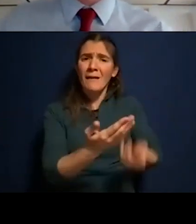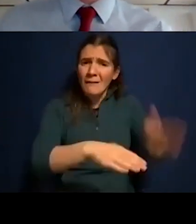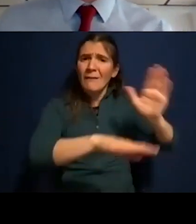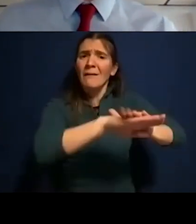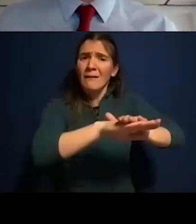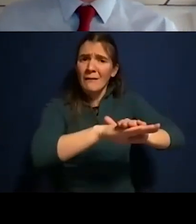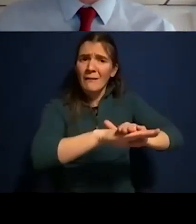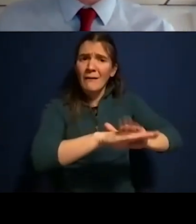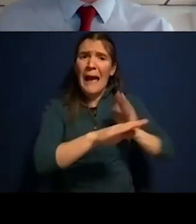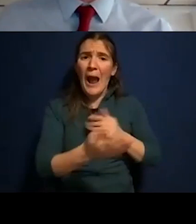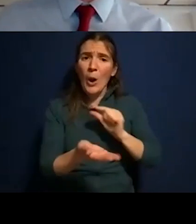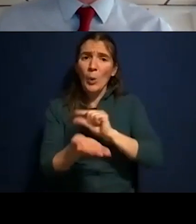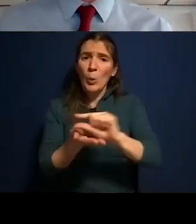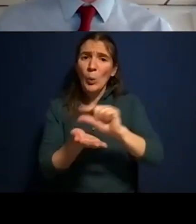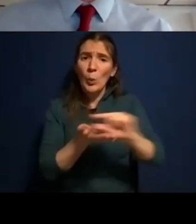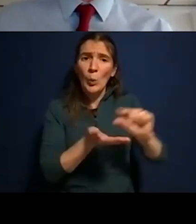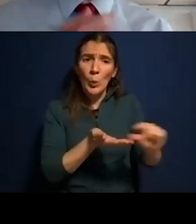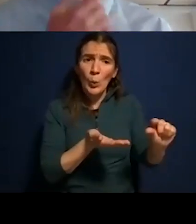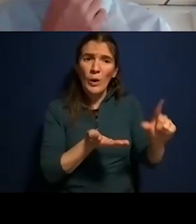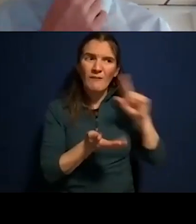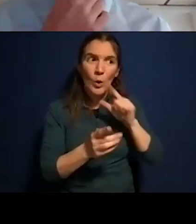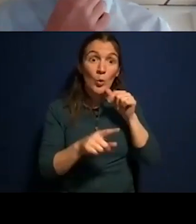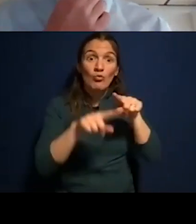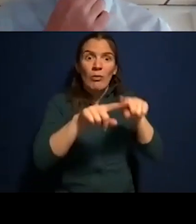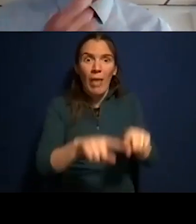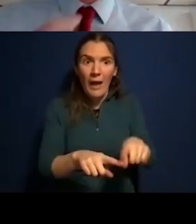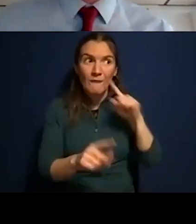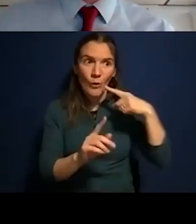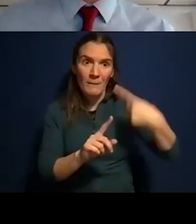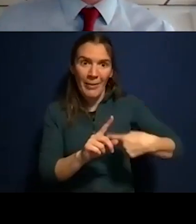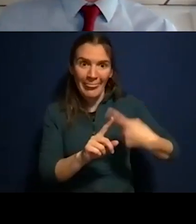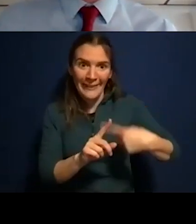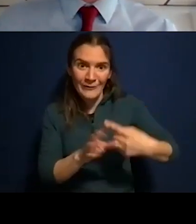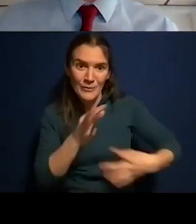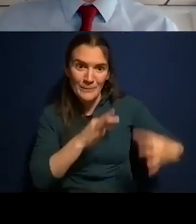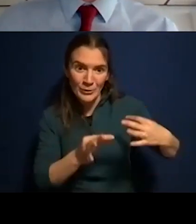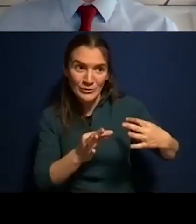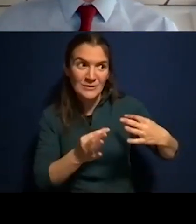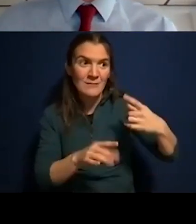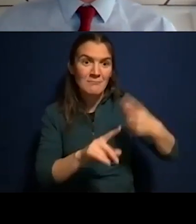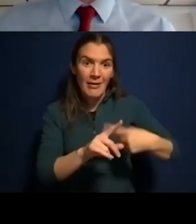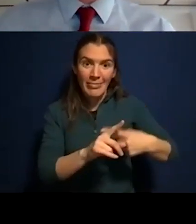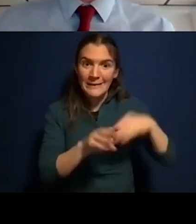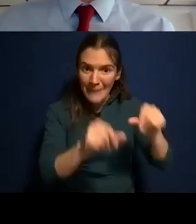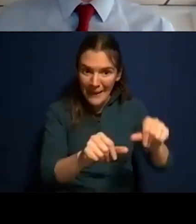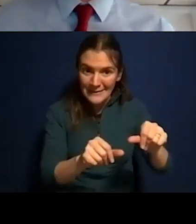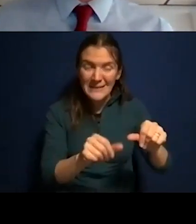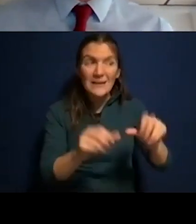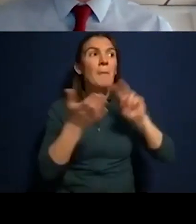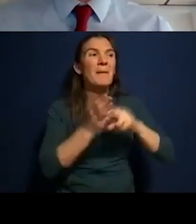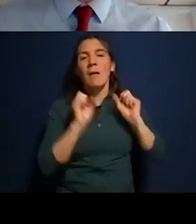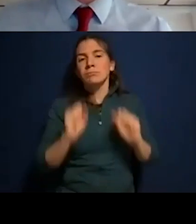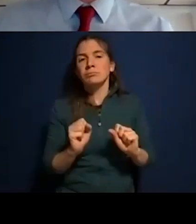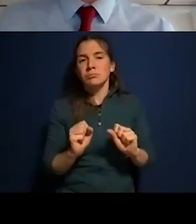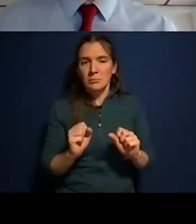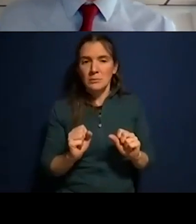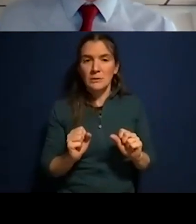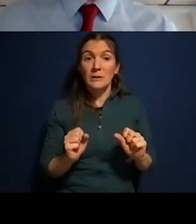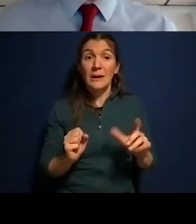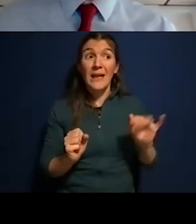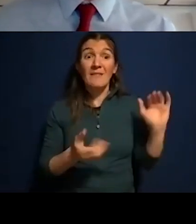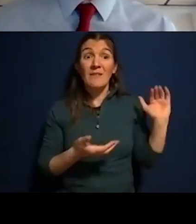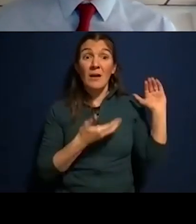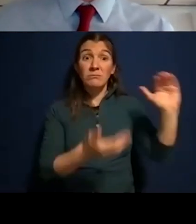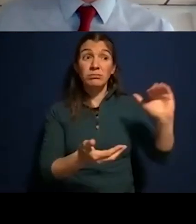people who would rely on it for potentially monthly expenses could actually run for select board. So it makes no sense to dole it out